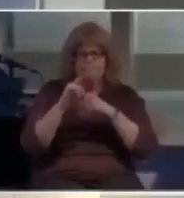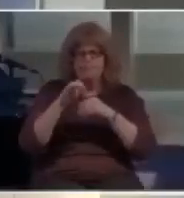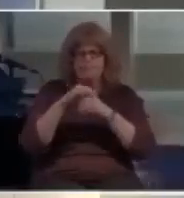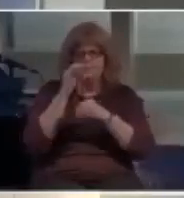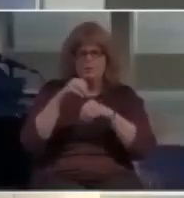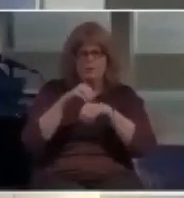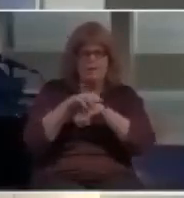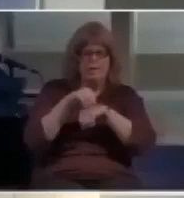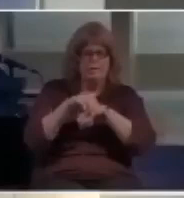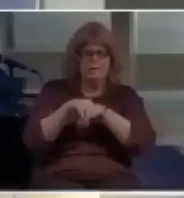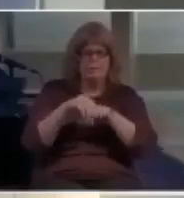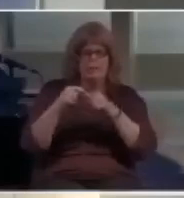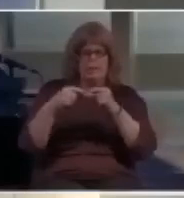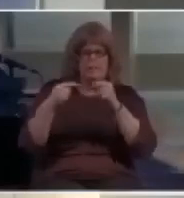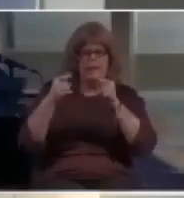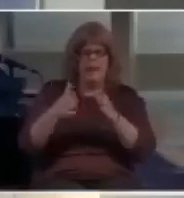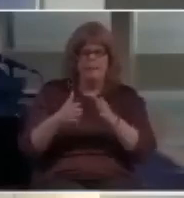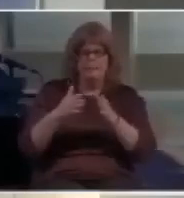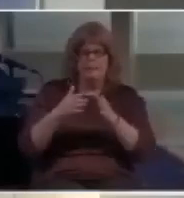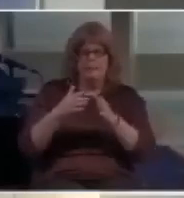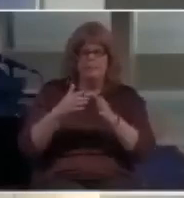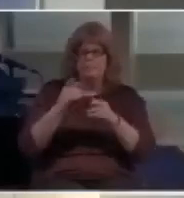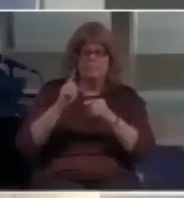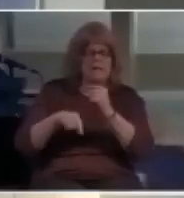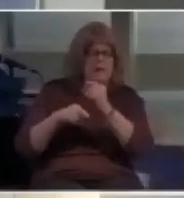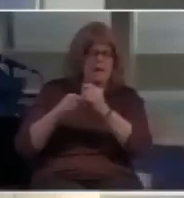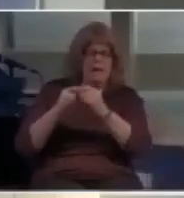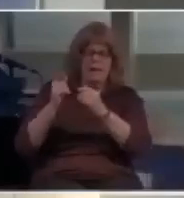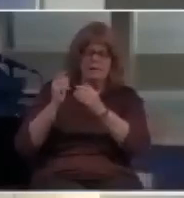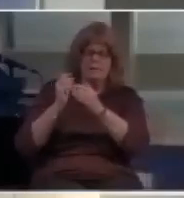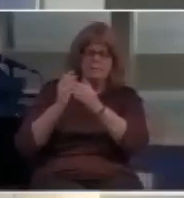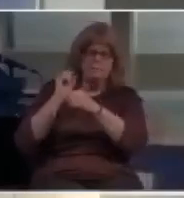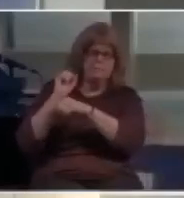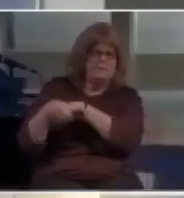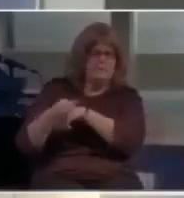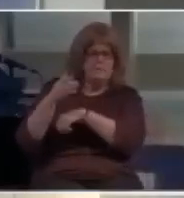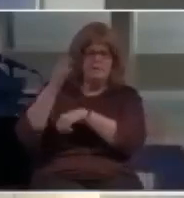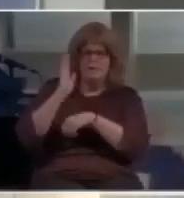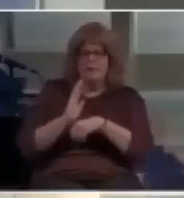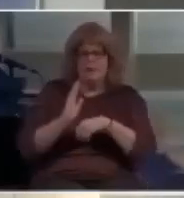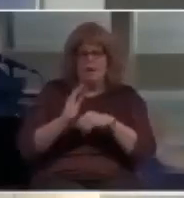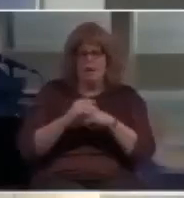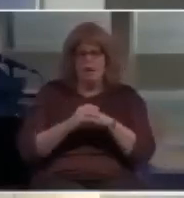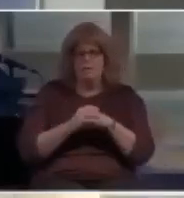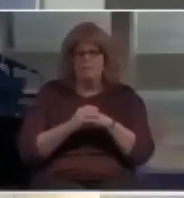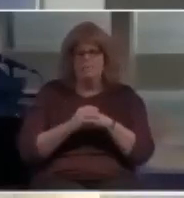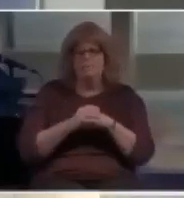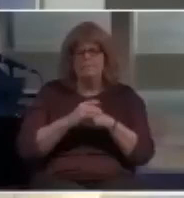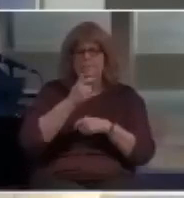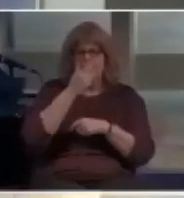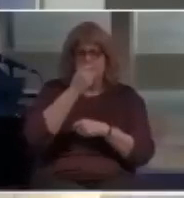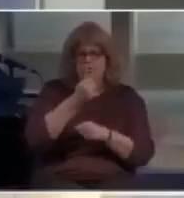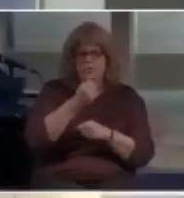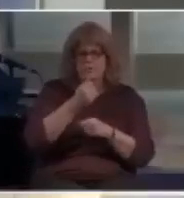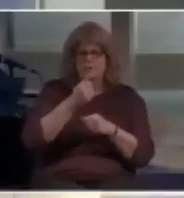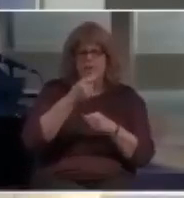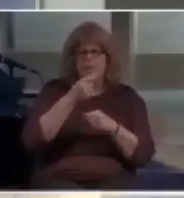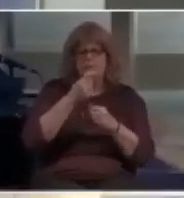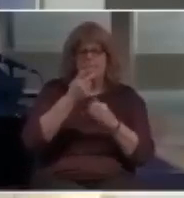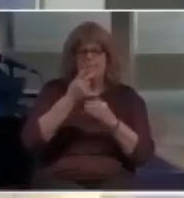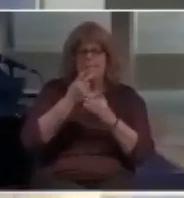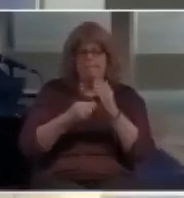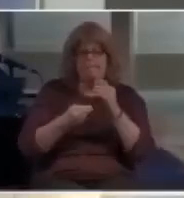influence, our enemy is helpless against God, ultimately helpless against God. And it's interesting to me that both of